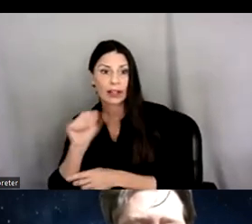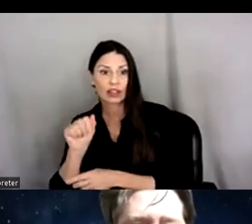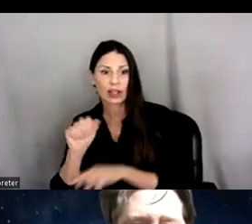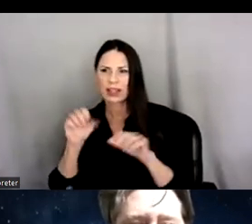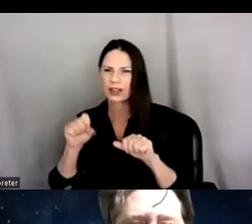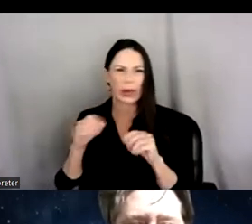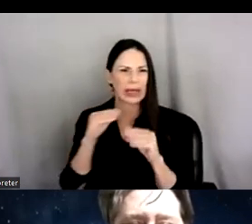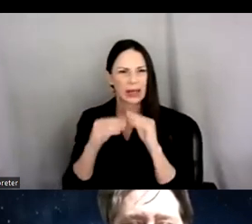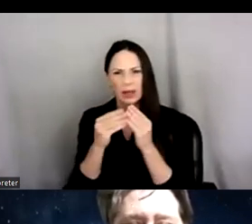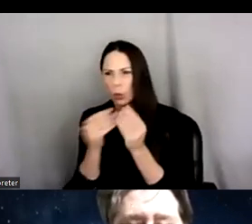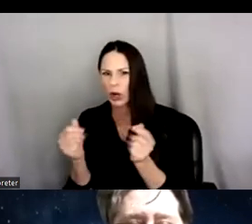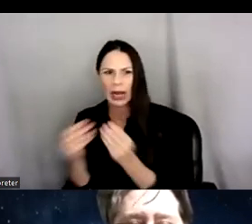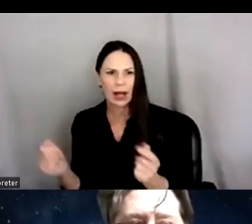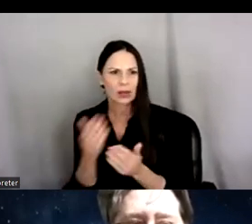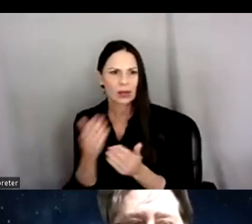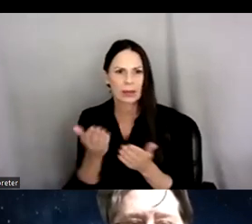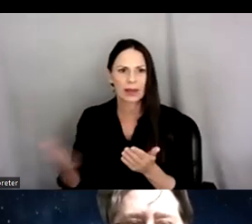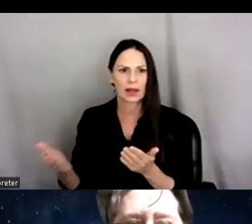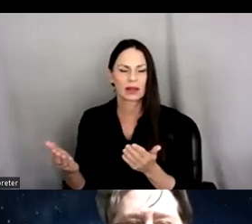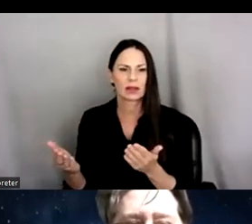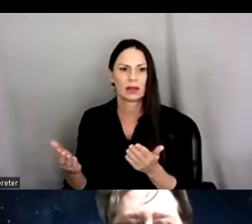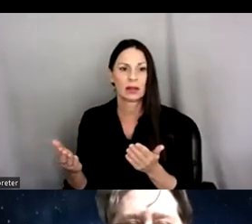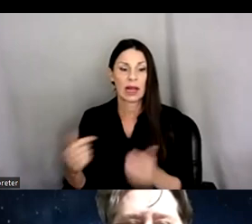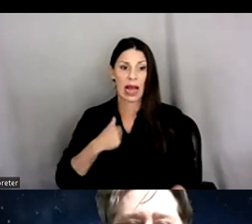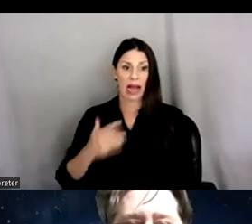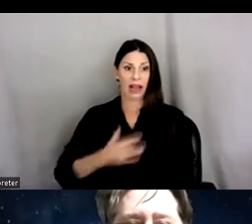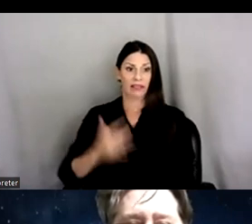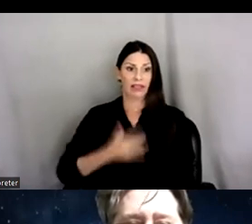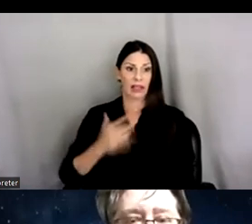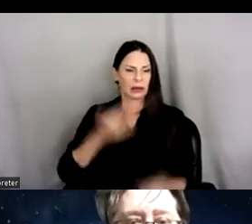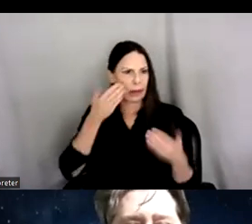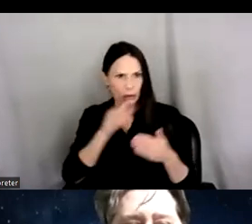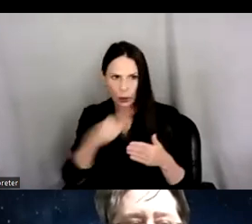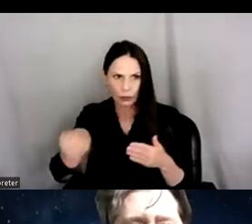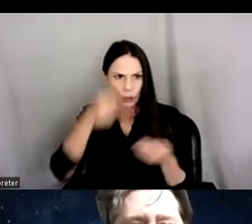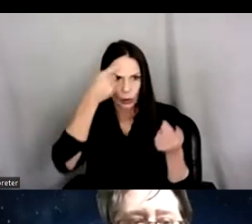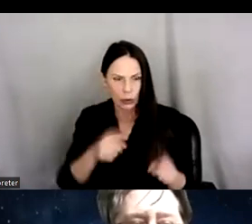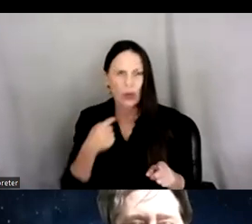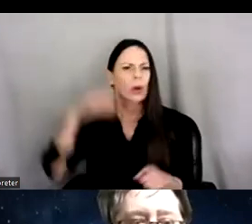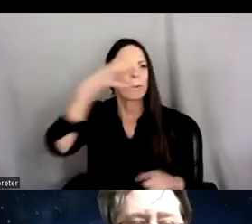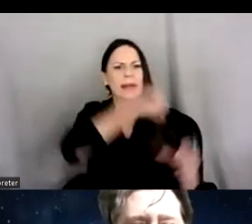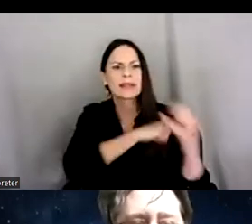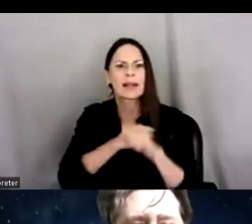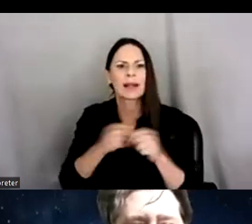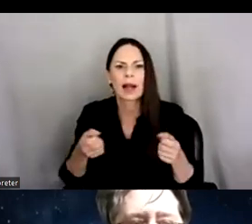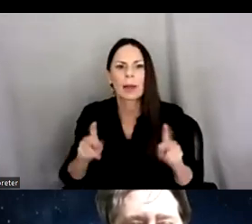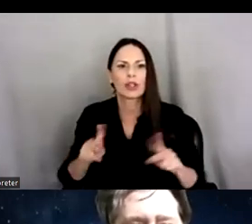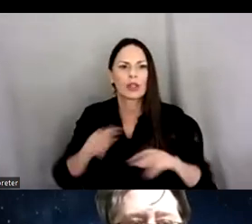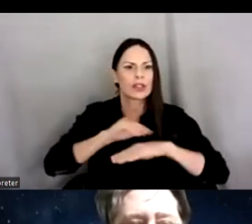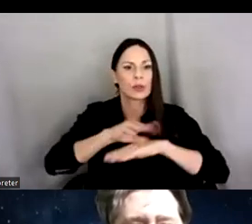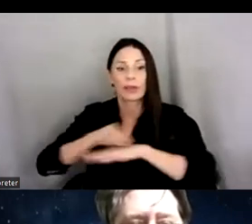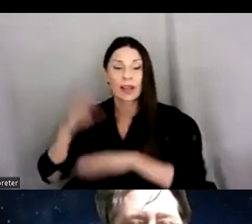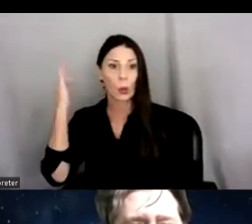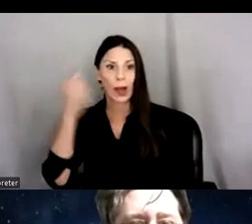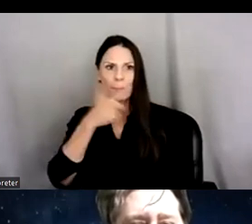like personally, and if anybody agrees, we're missing out on opportunities to advise because we're having to do